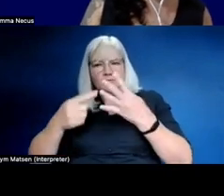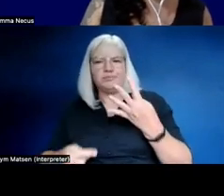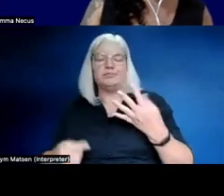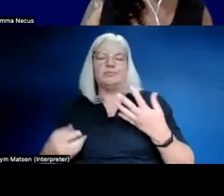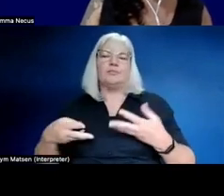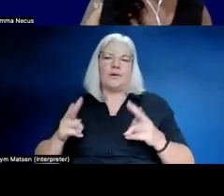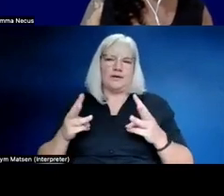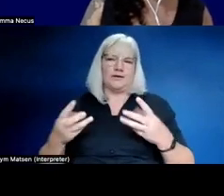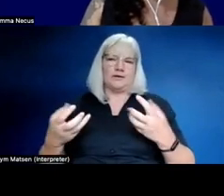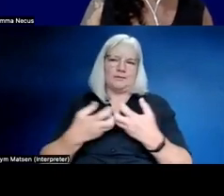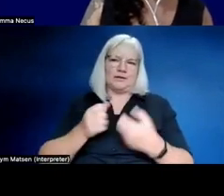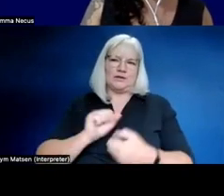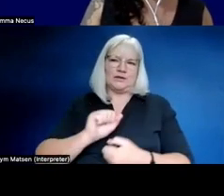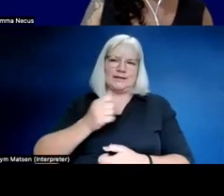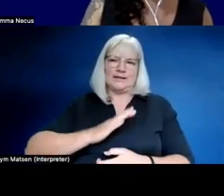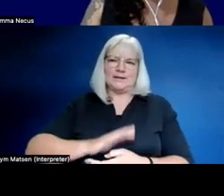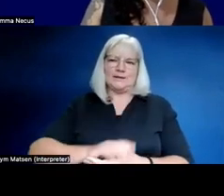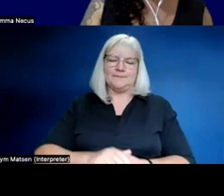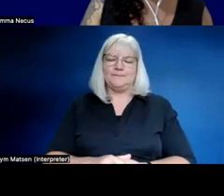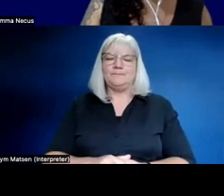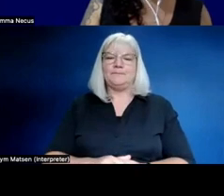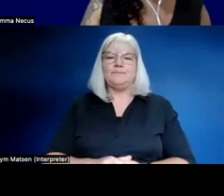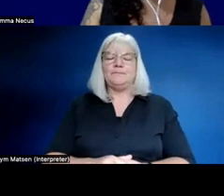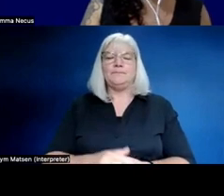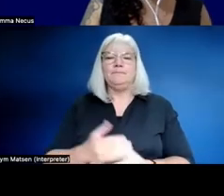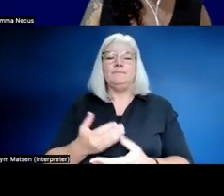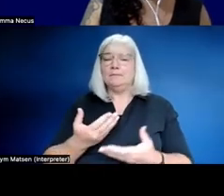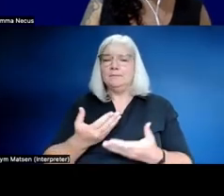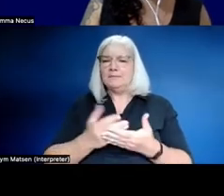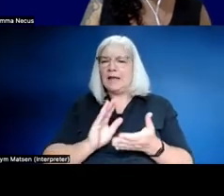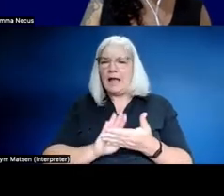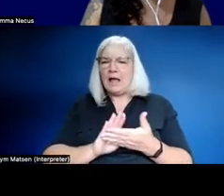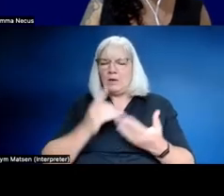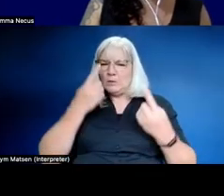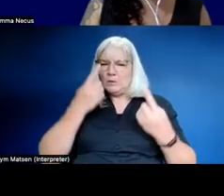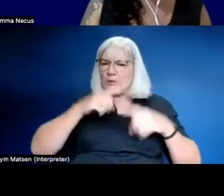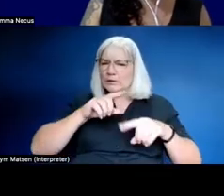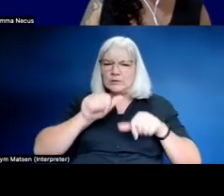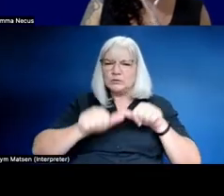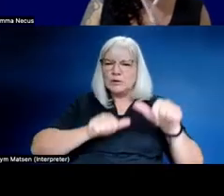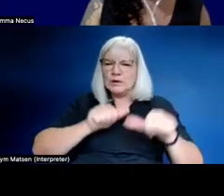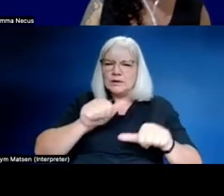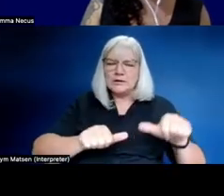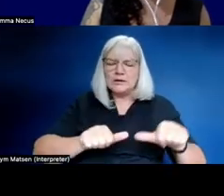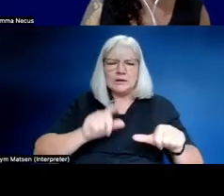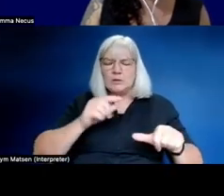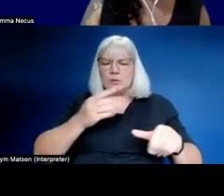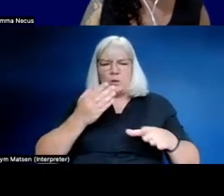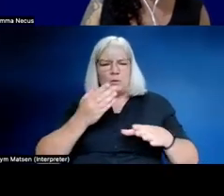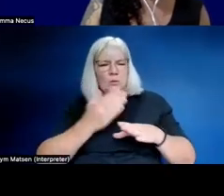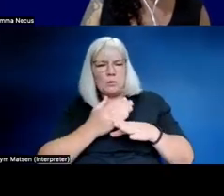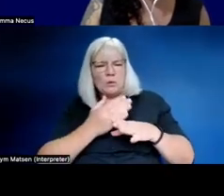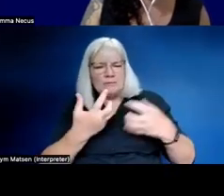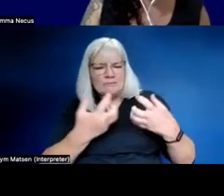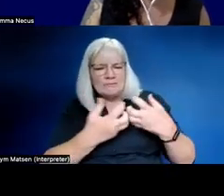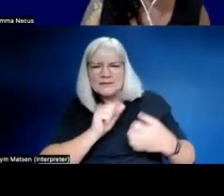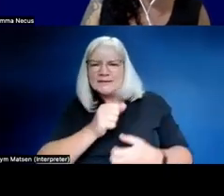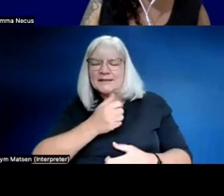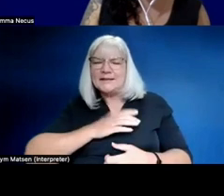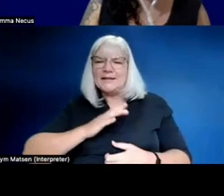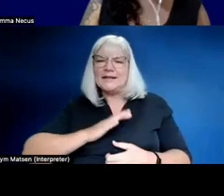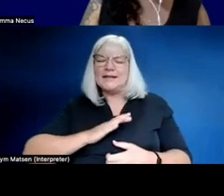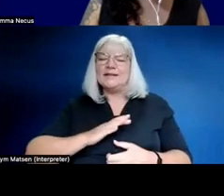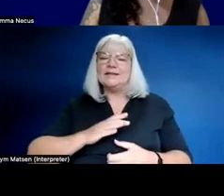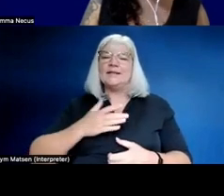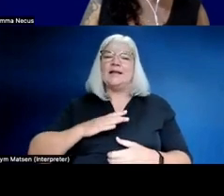So in order to do this and to work out how these strategies will work with Zoe or any child, we need to think about how do you map